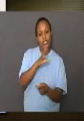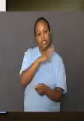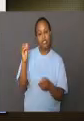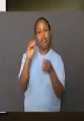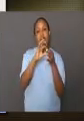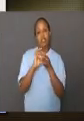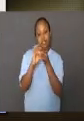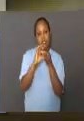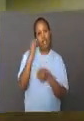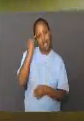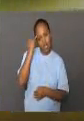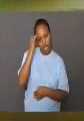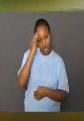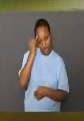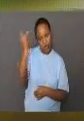socialist ideology.